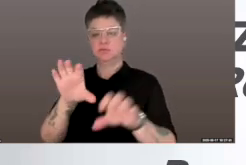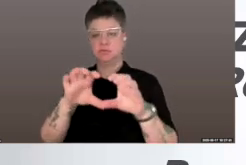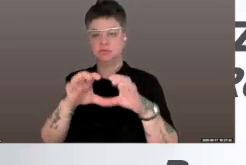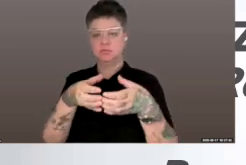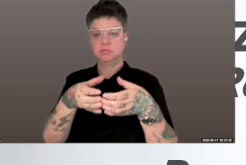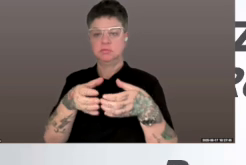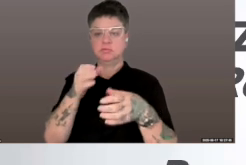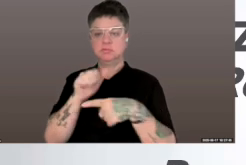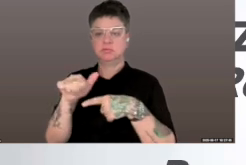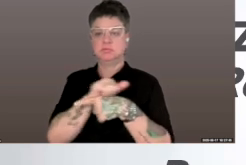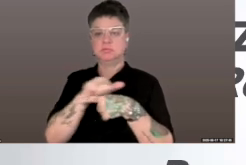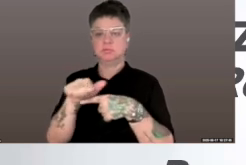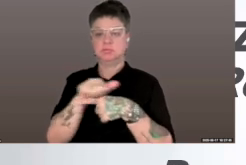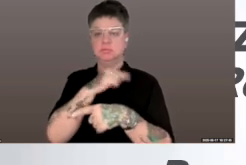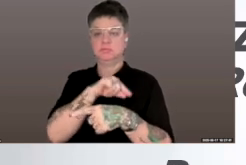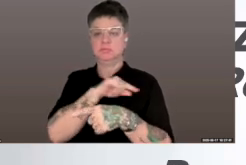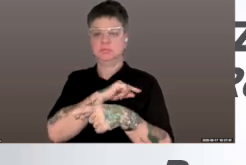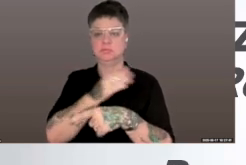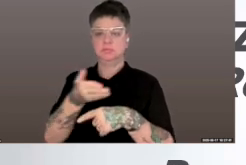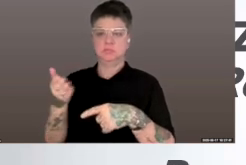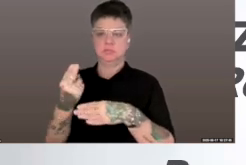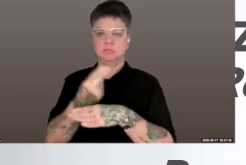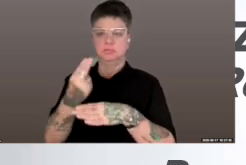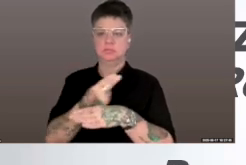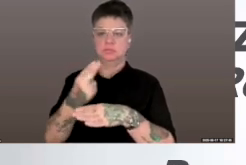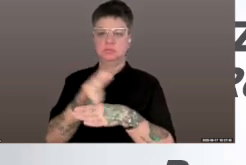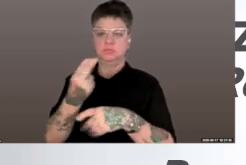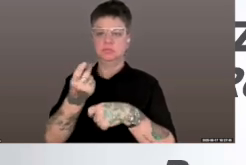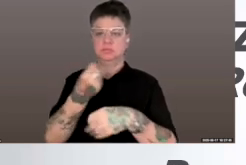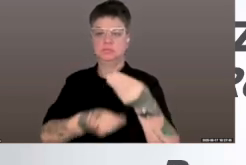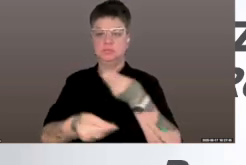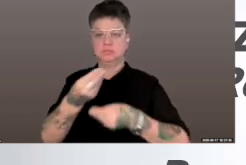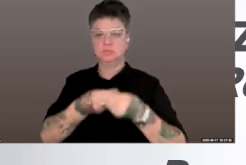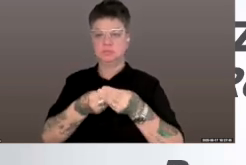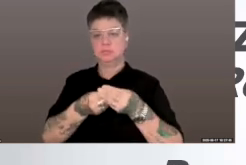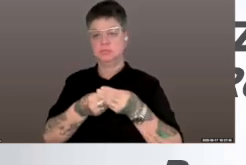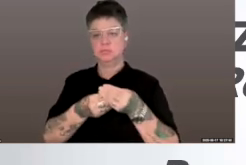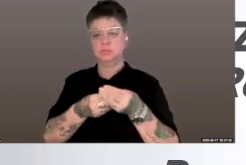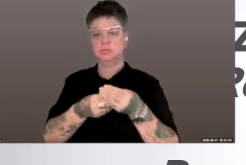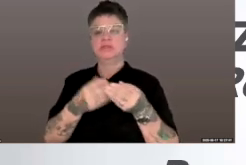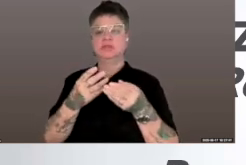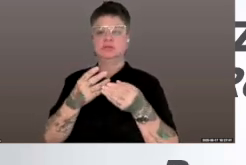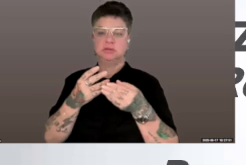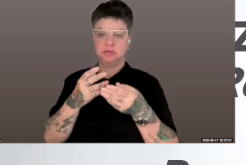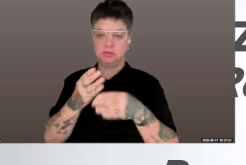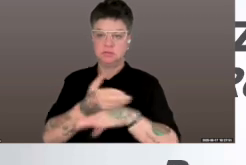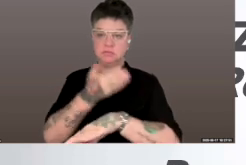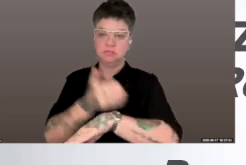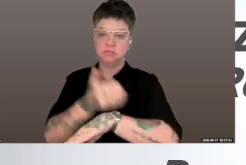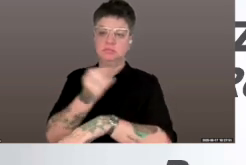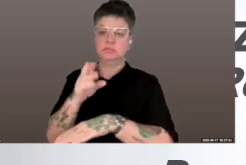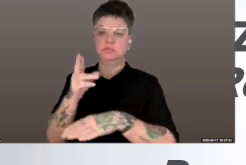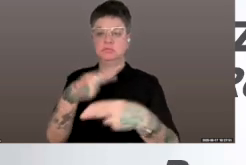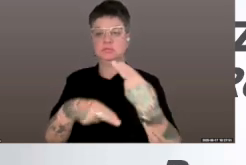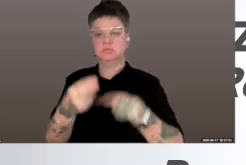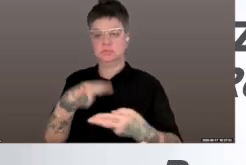pathways for the donated vehicle can take as it progresses through the program. The goal of this